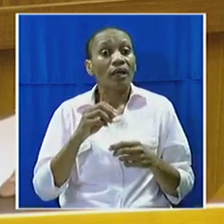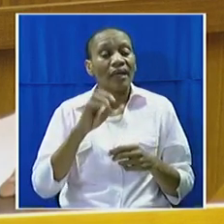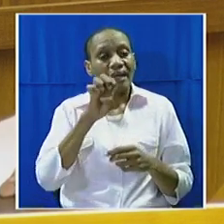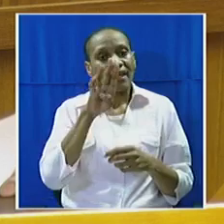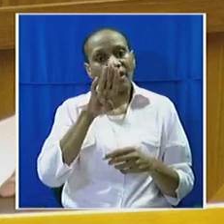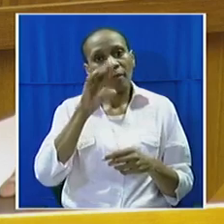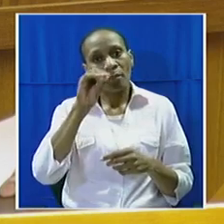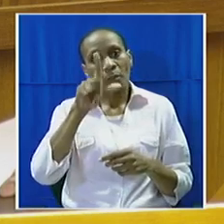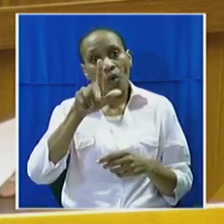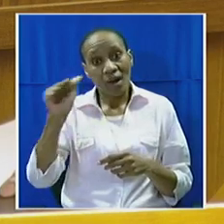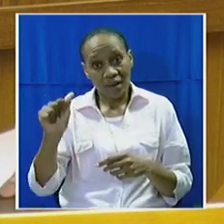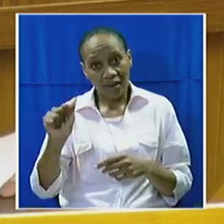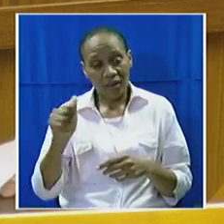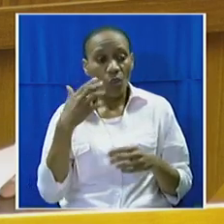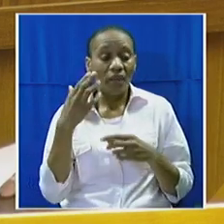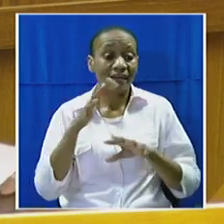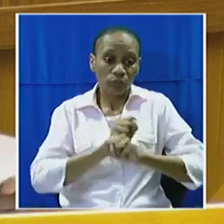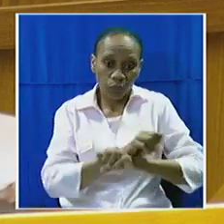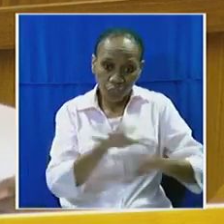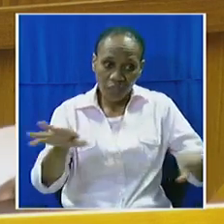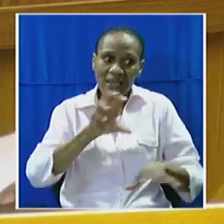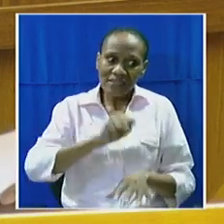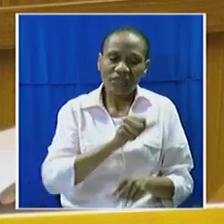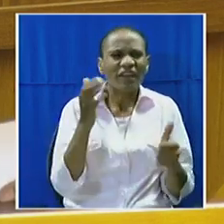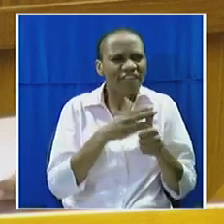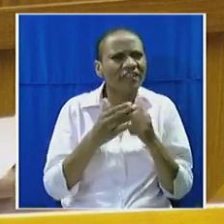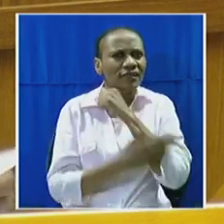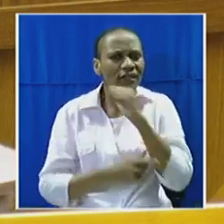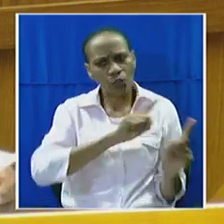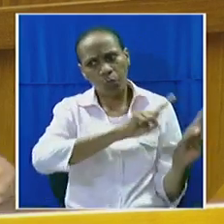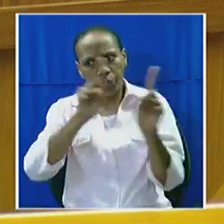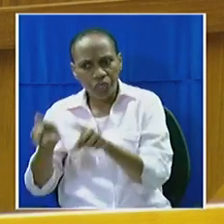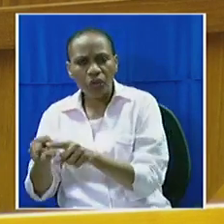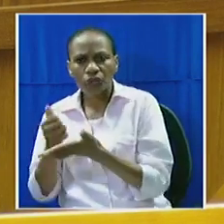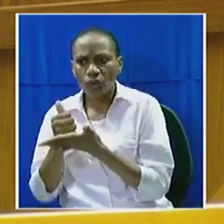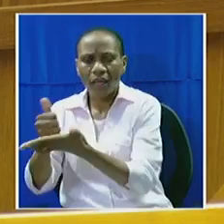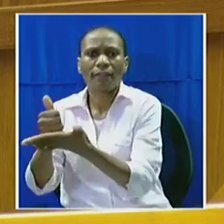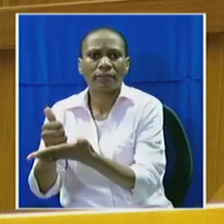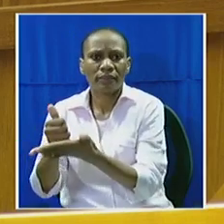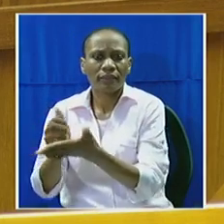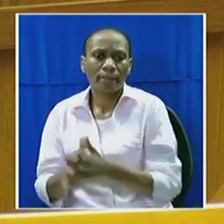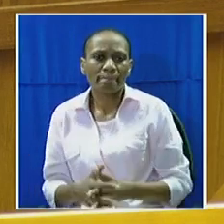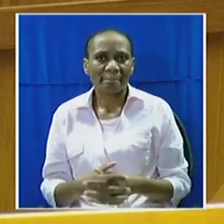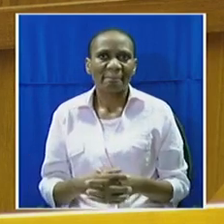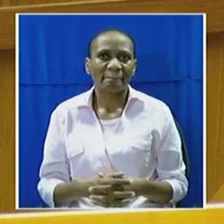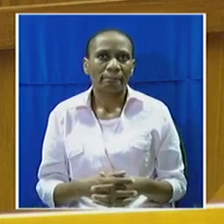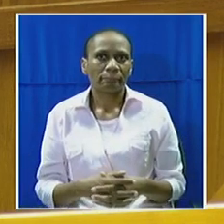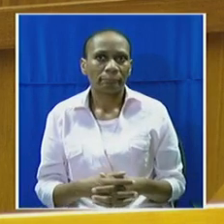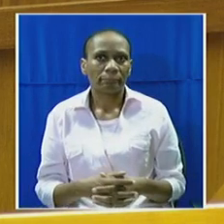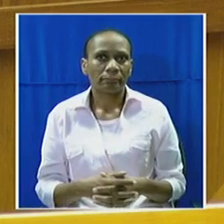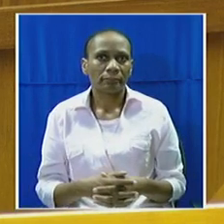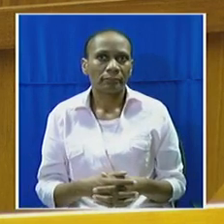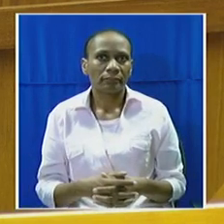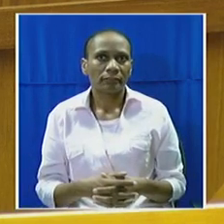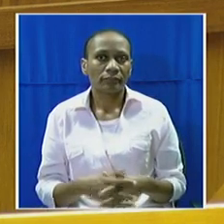countries, South Africa was the first country to go and assist with the intervention. This is one